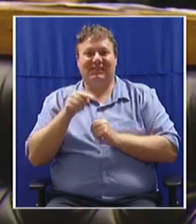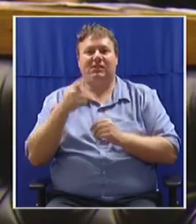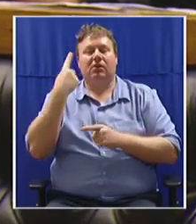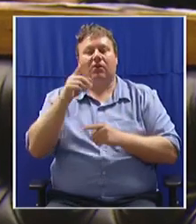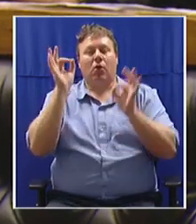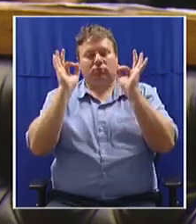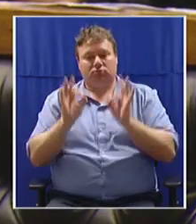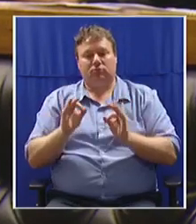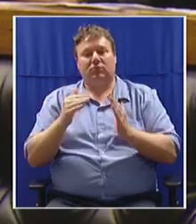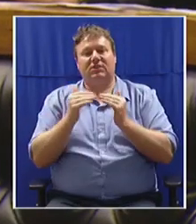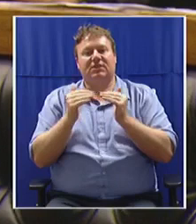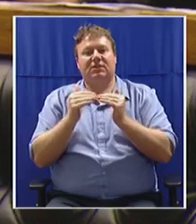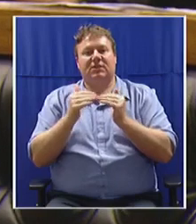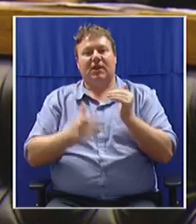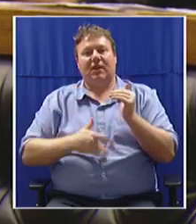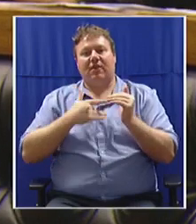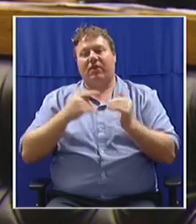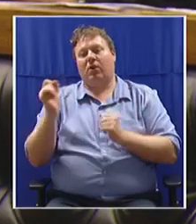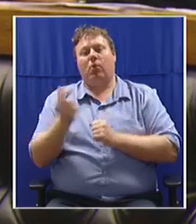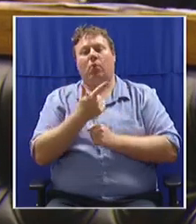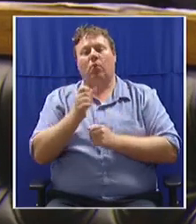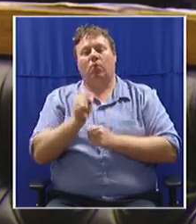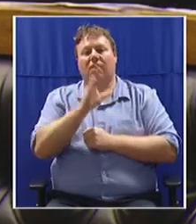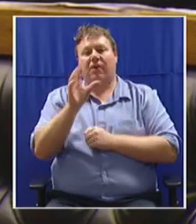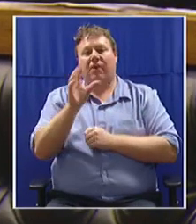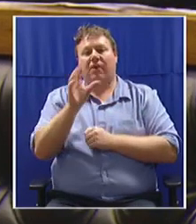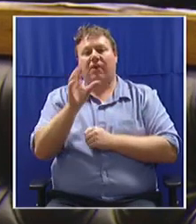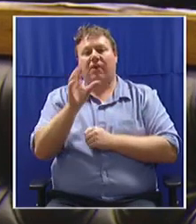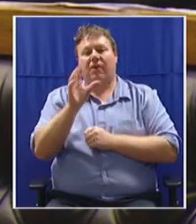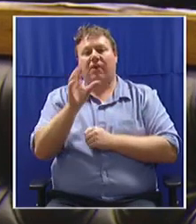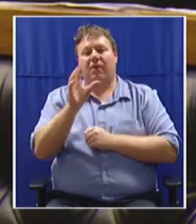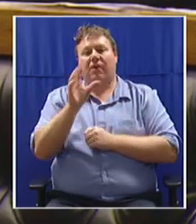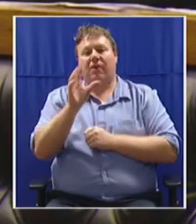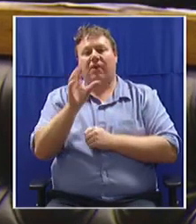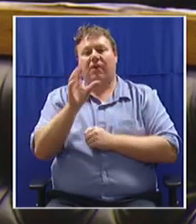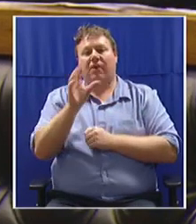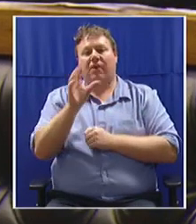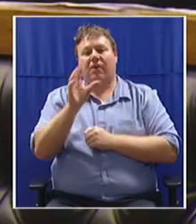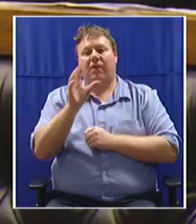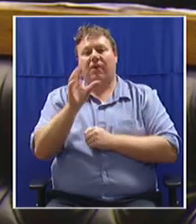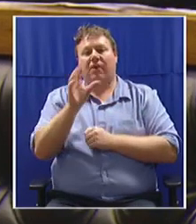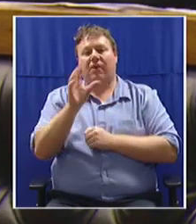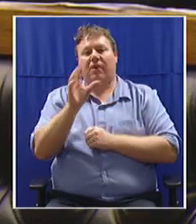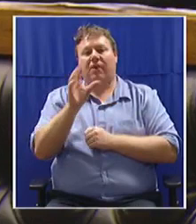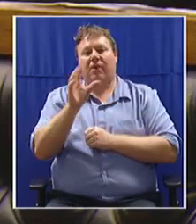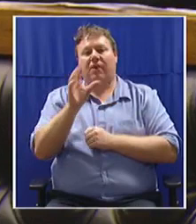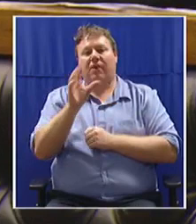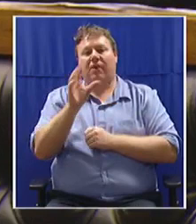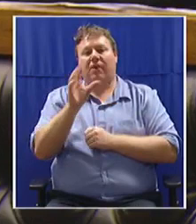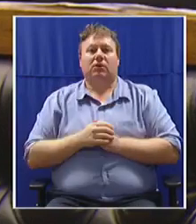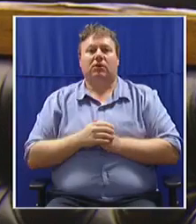living for all South Africans by 2030. This program focuses on